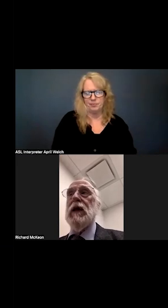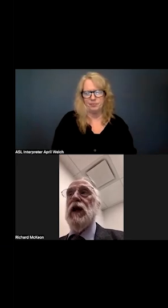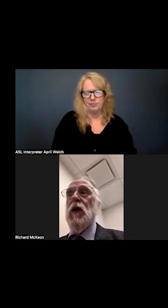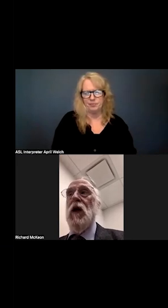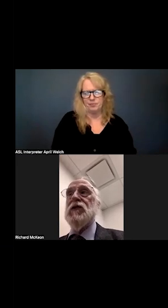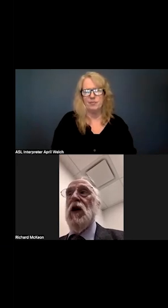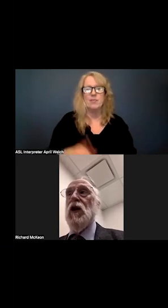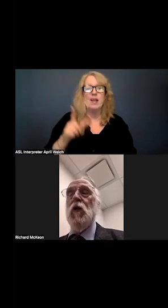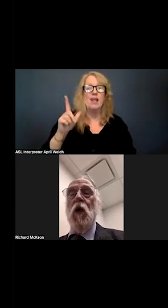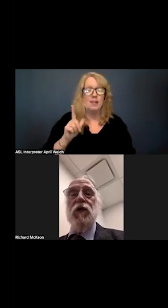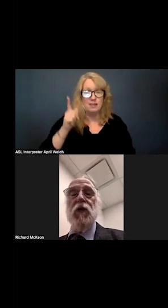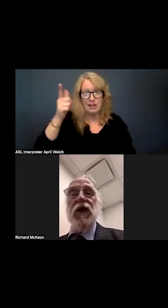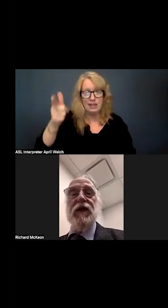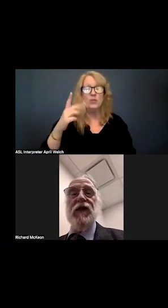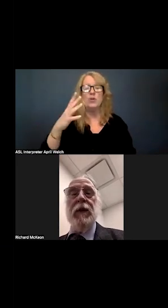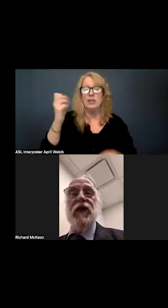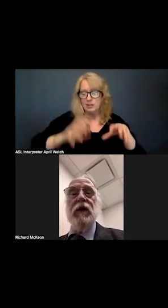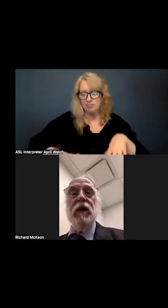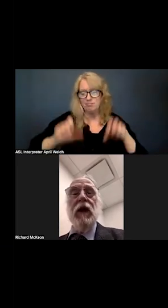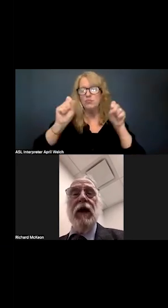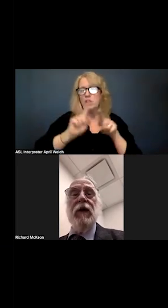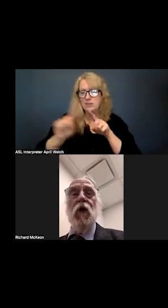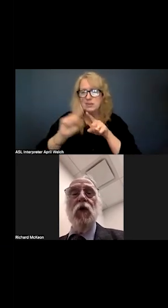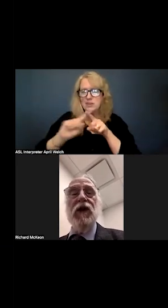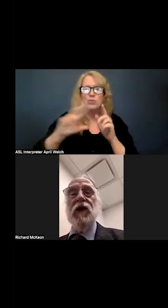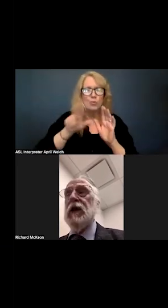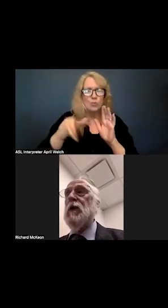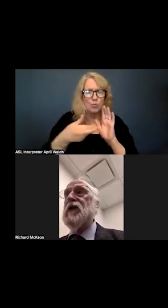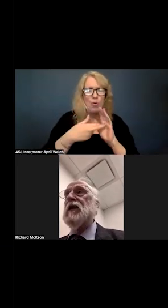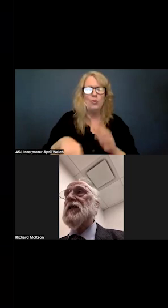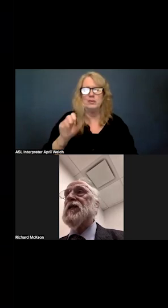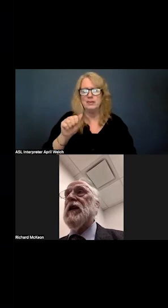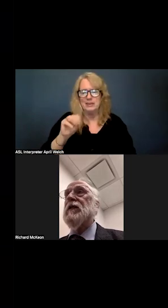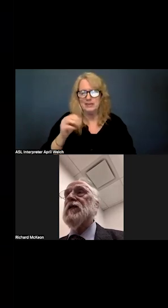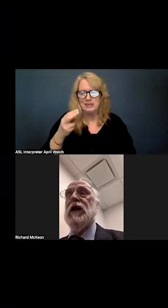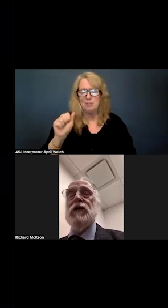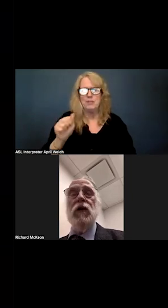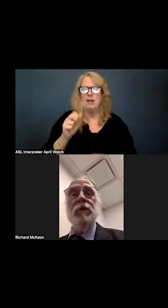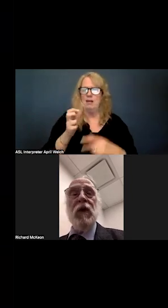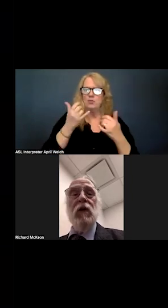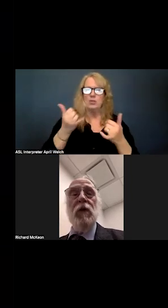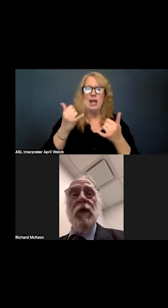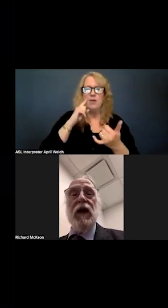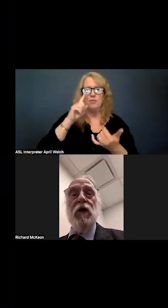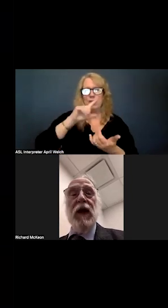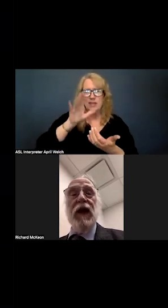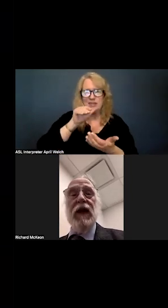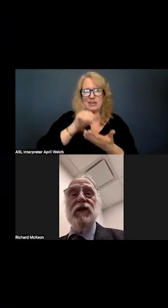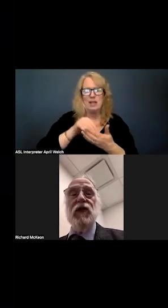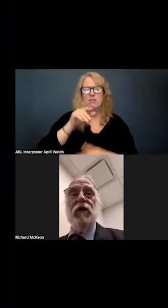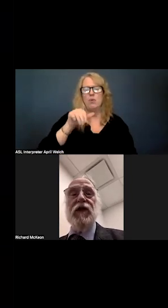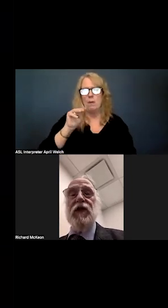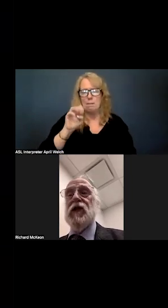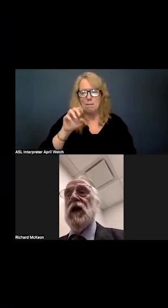He later went on to other roles within SAMHSA, and more recently was at the Center for Medicare and